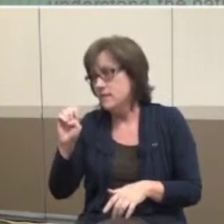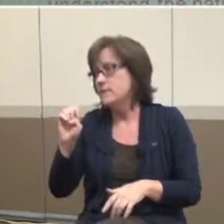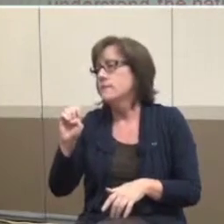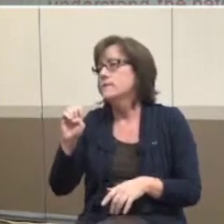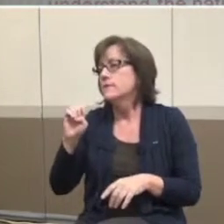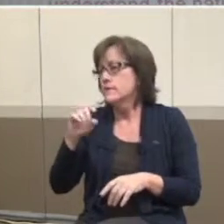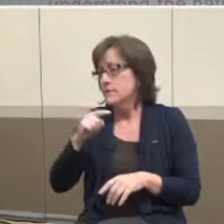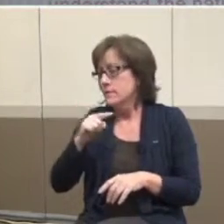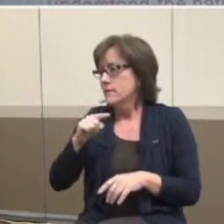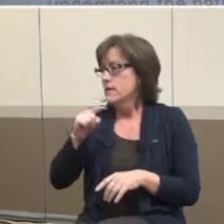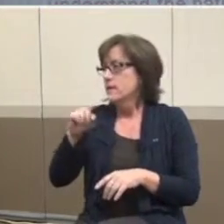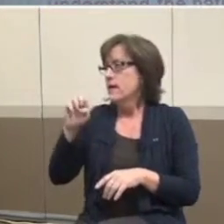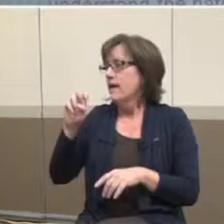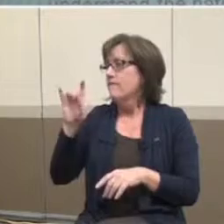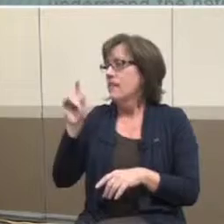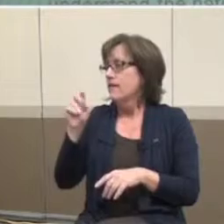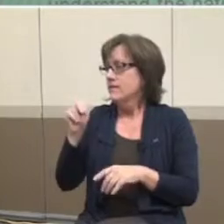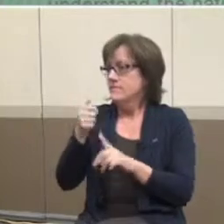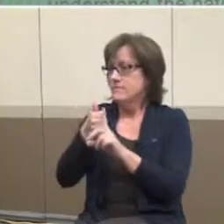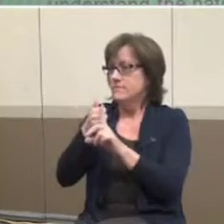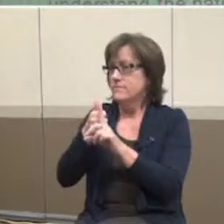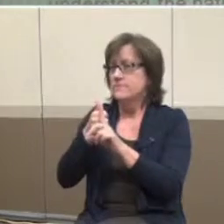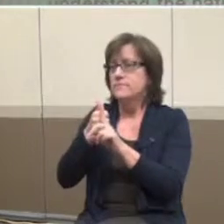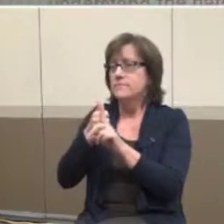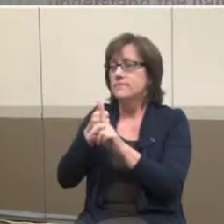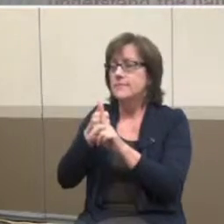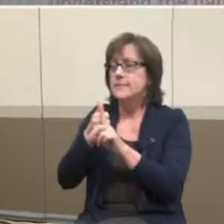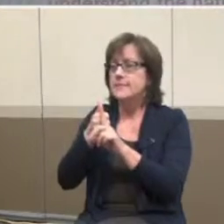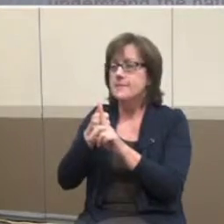a world-class